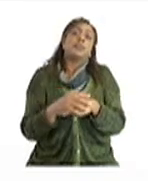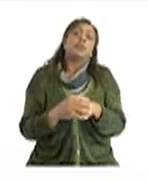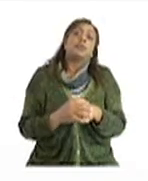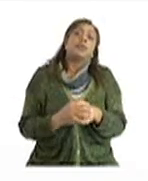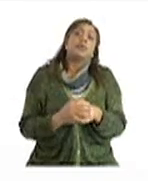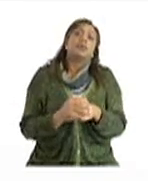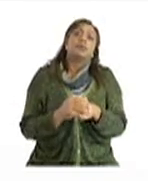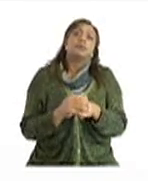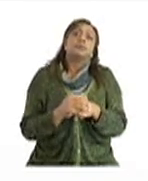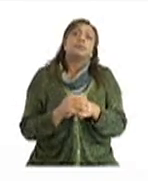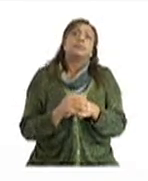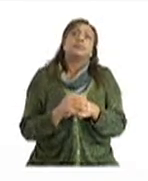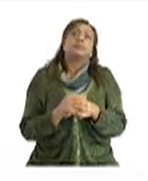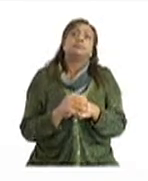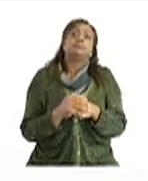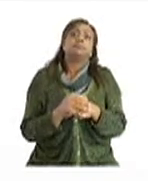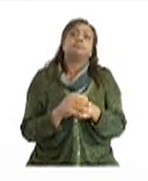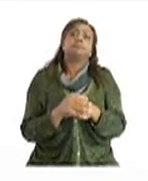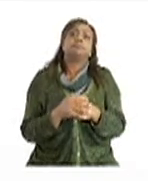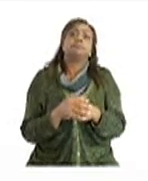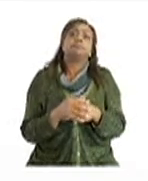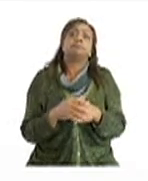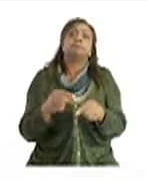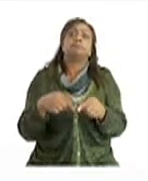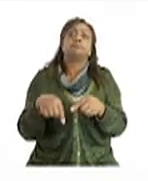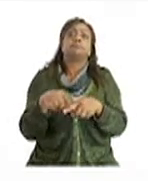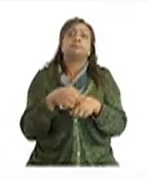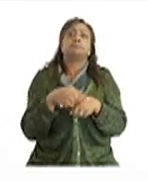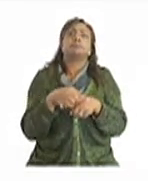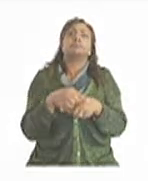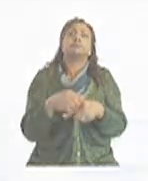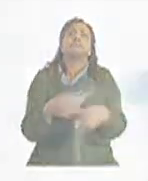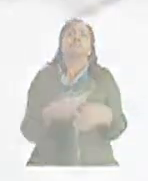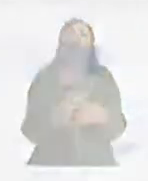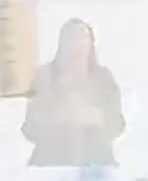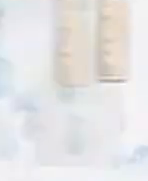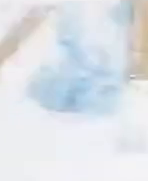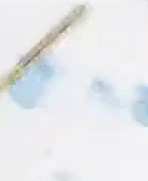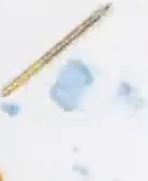urethra out of the male's body.